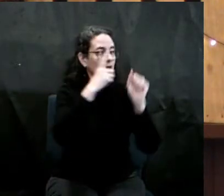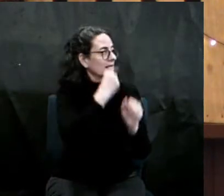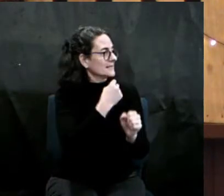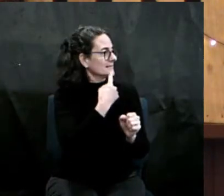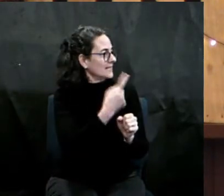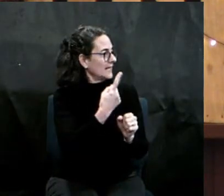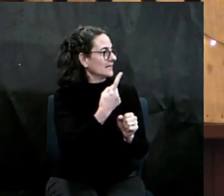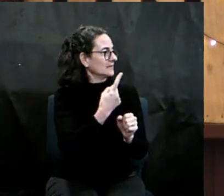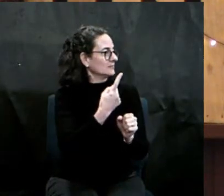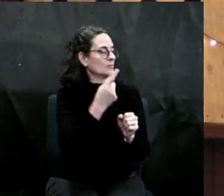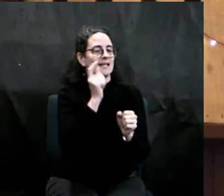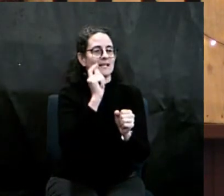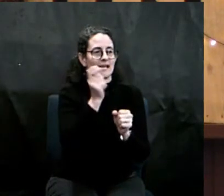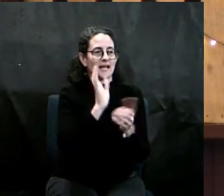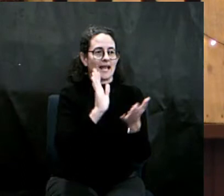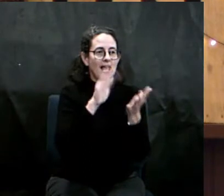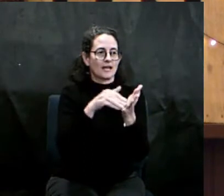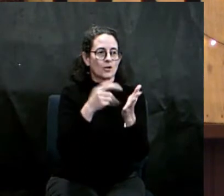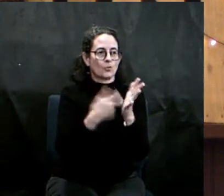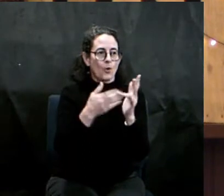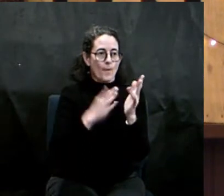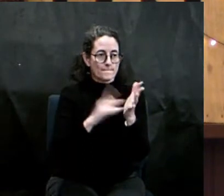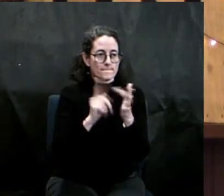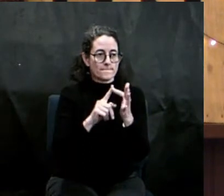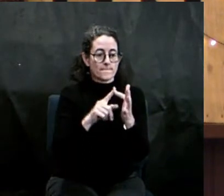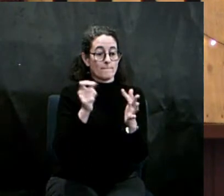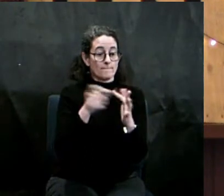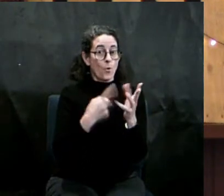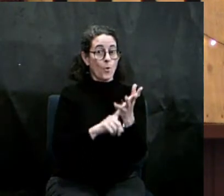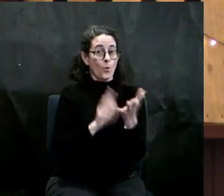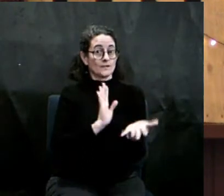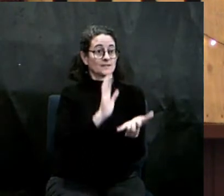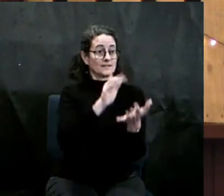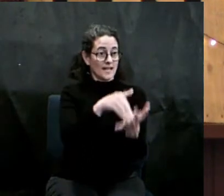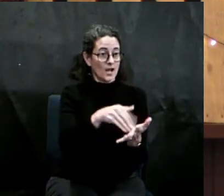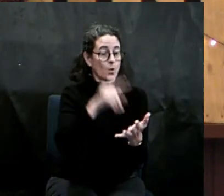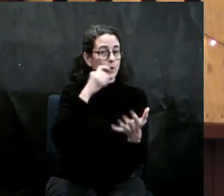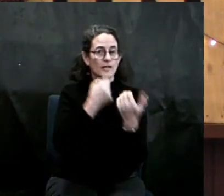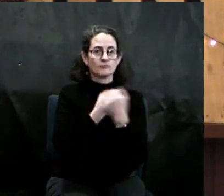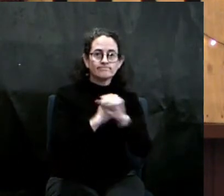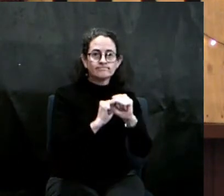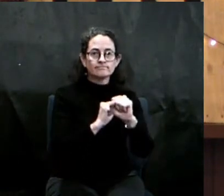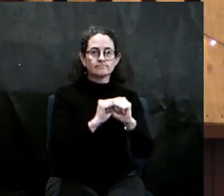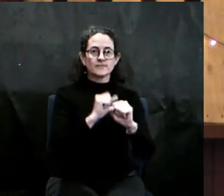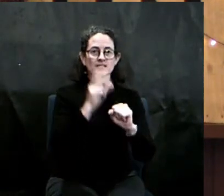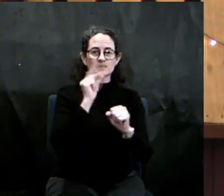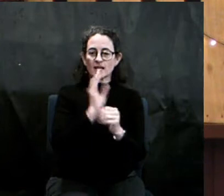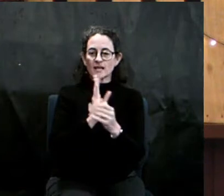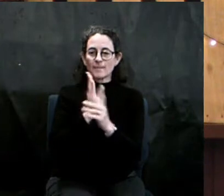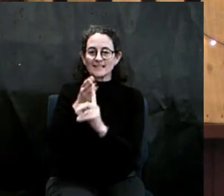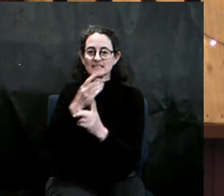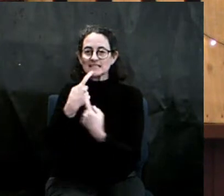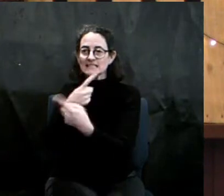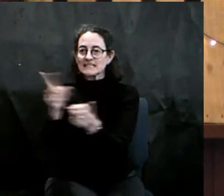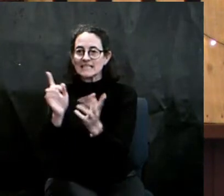are almost at Rome. It's great. Paul is there. And is he going to defend himself or is he going to speak of Jesus? Well, we're going to